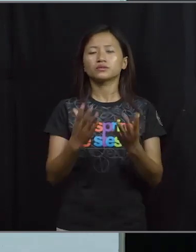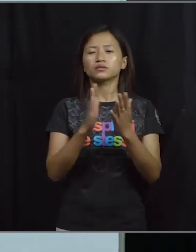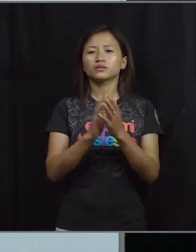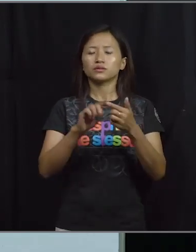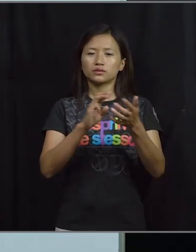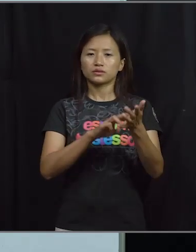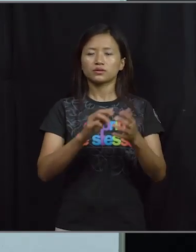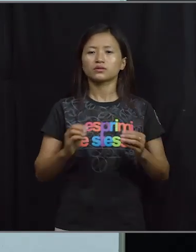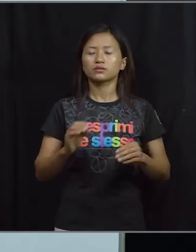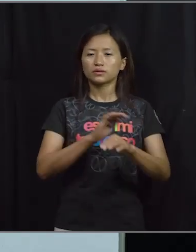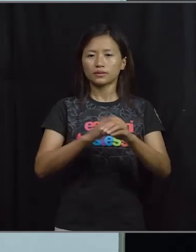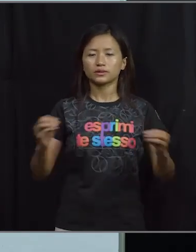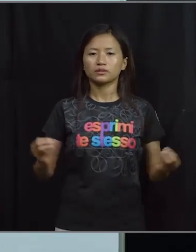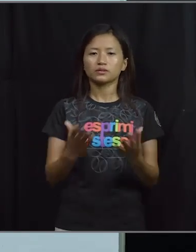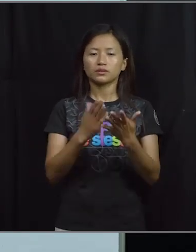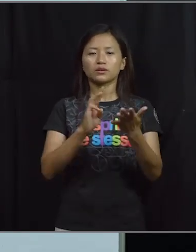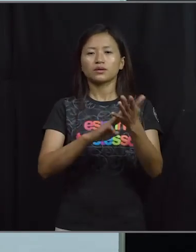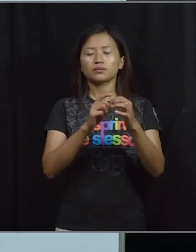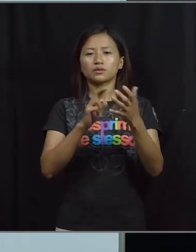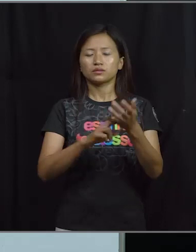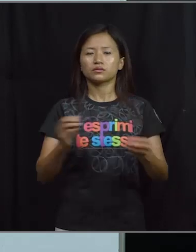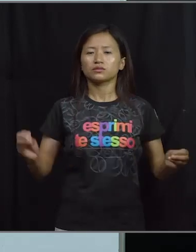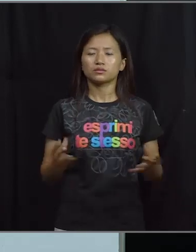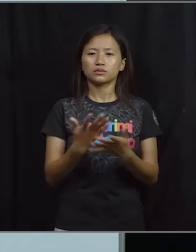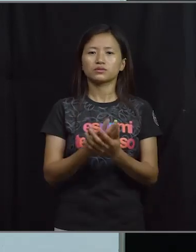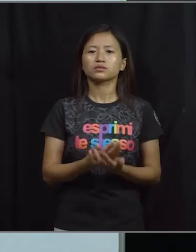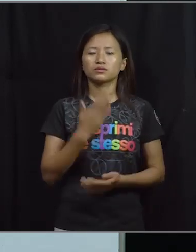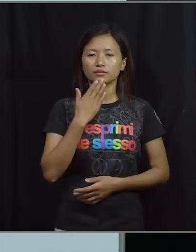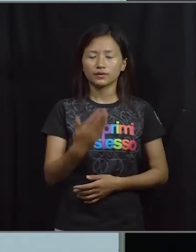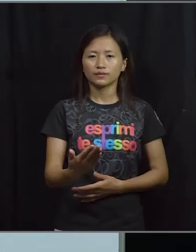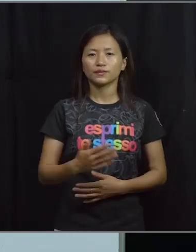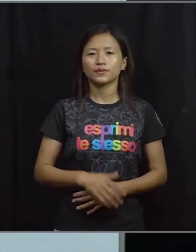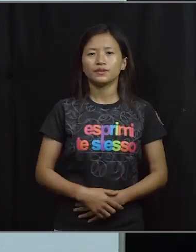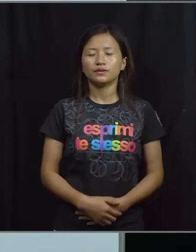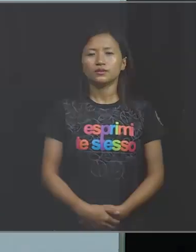launching competencies, and managerial competencies. Thank you.